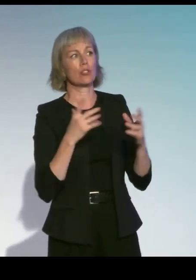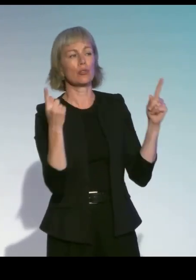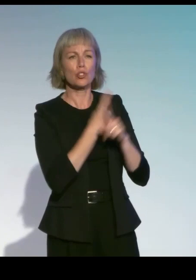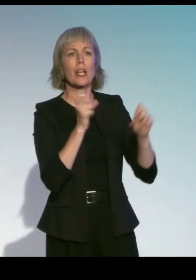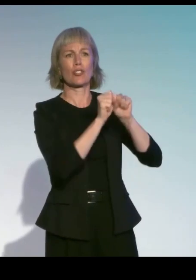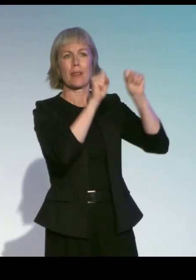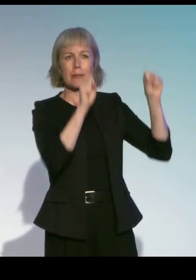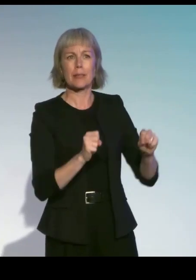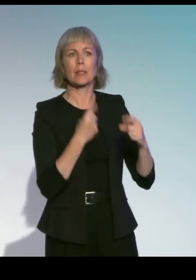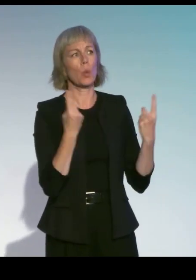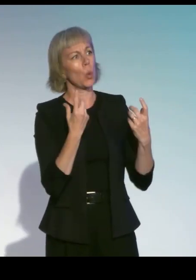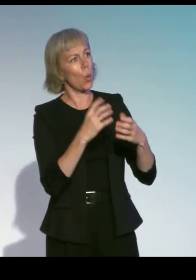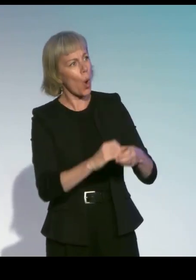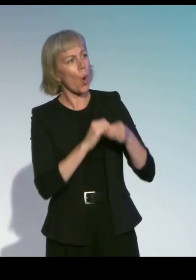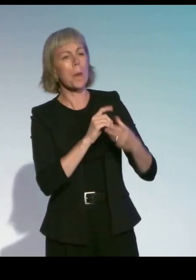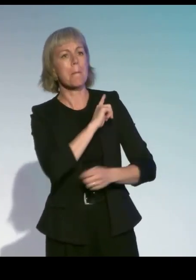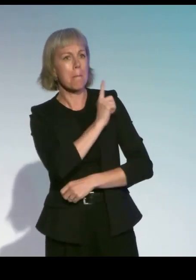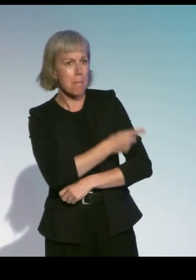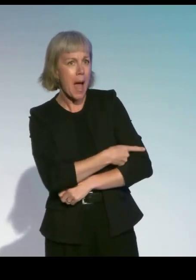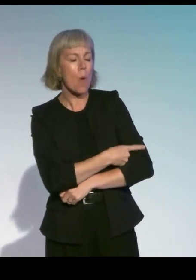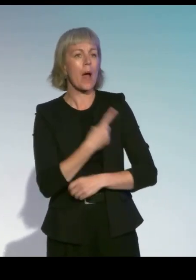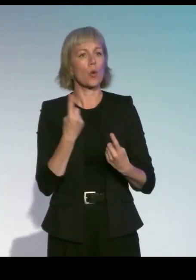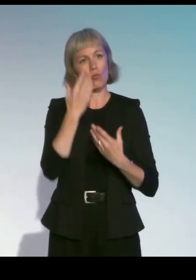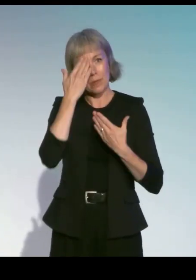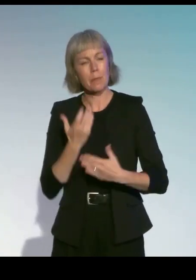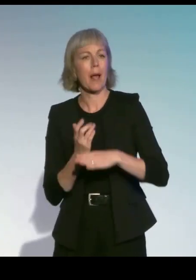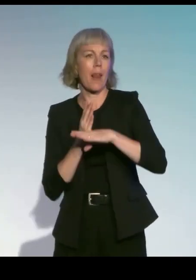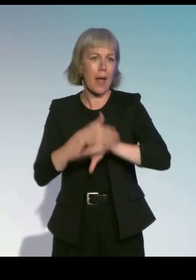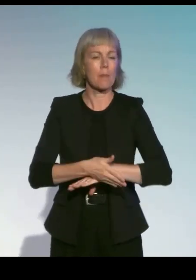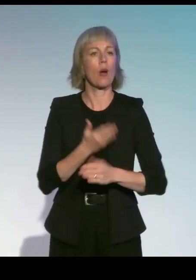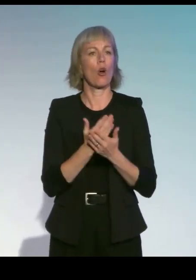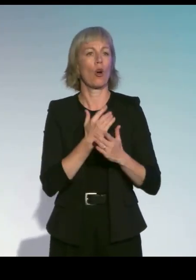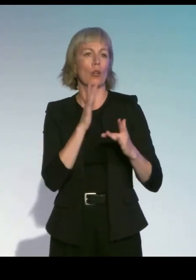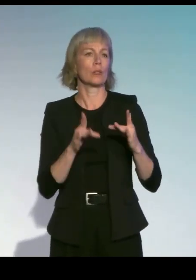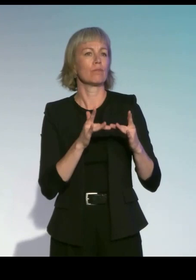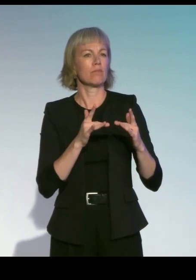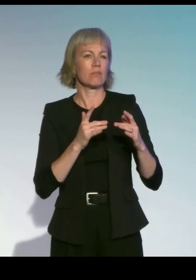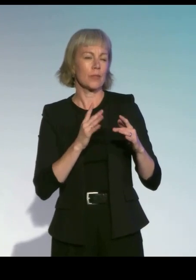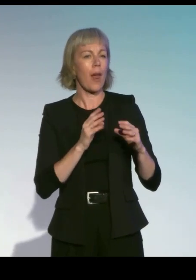current assemblage of power, labour and value on social media platforms. Thanks.